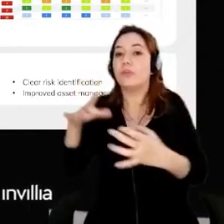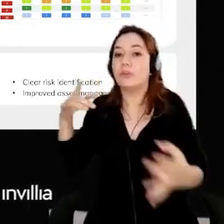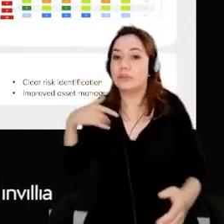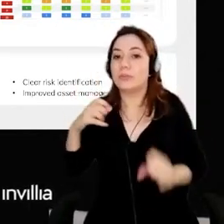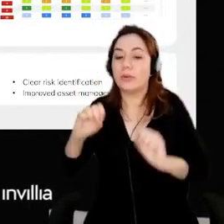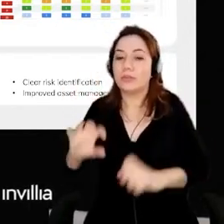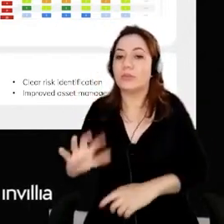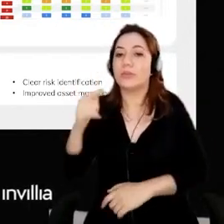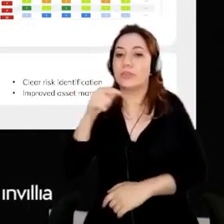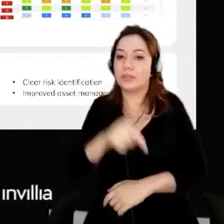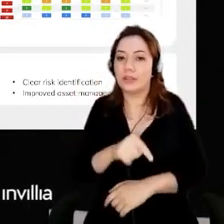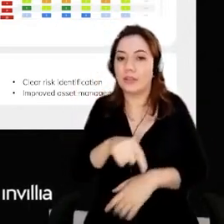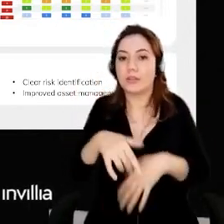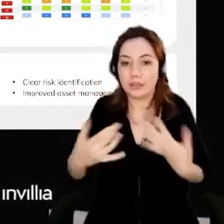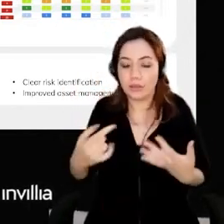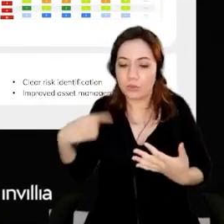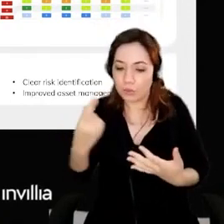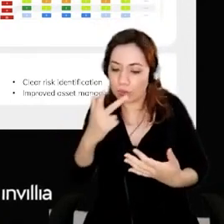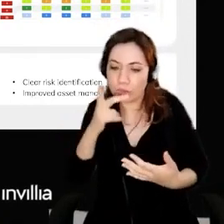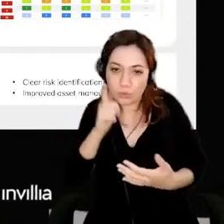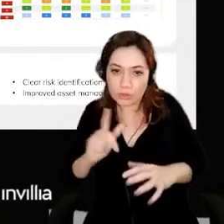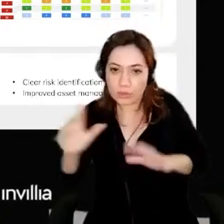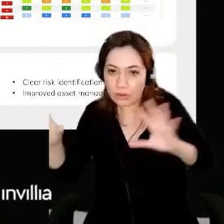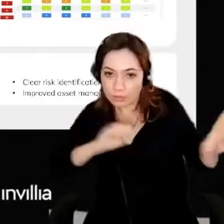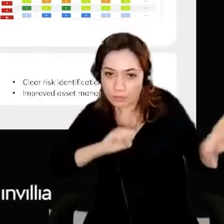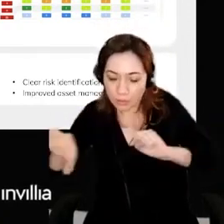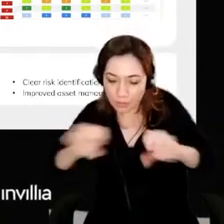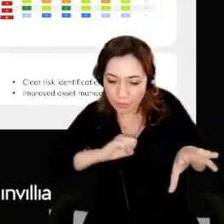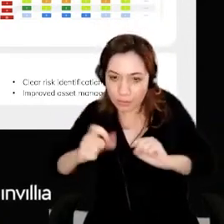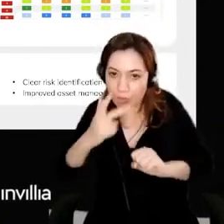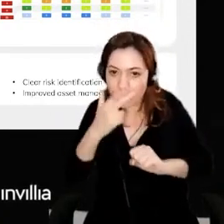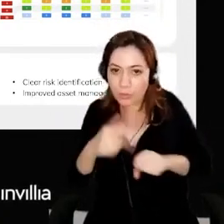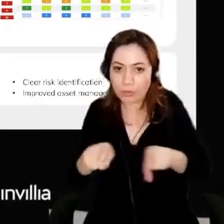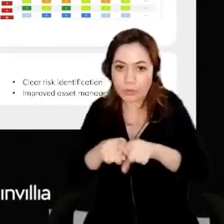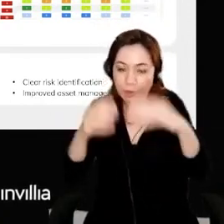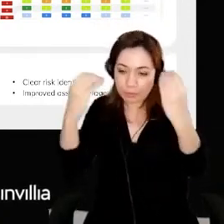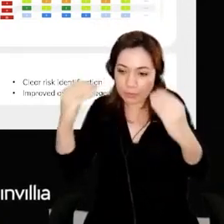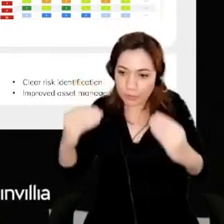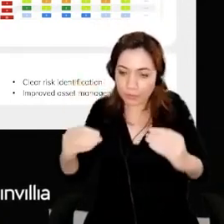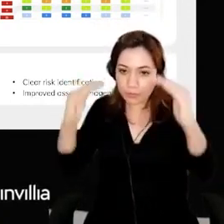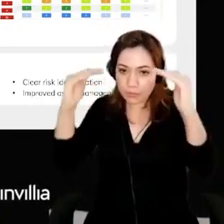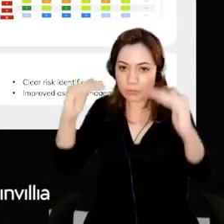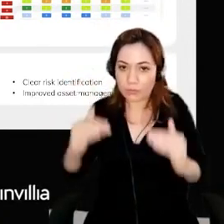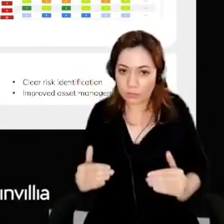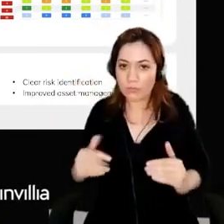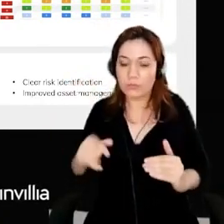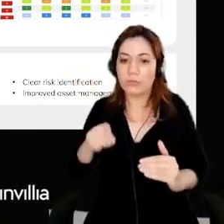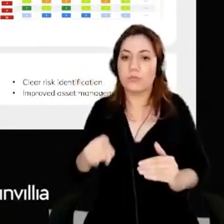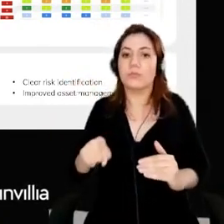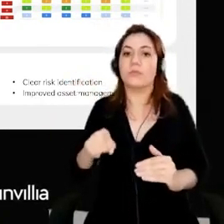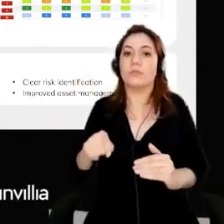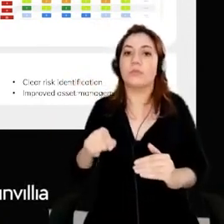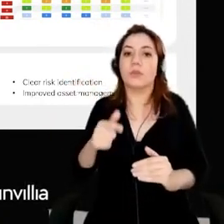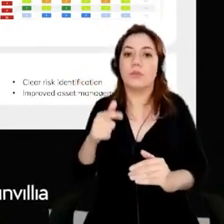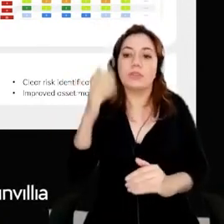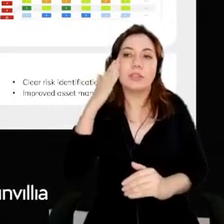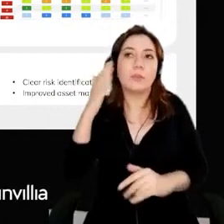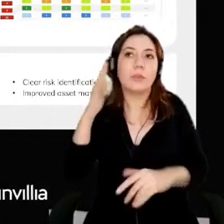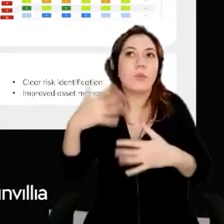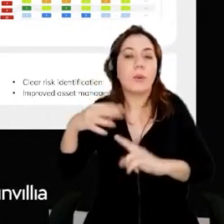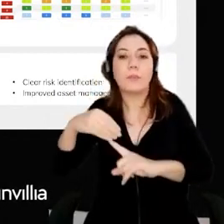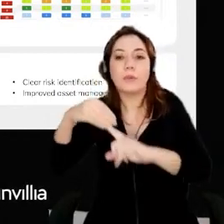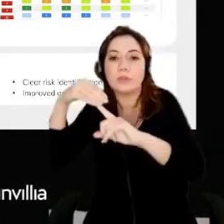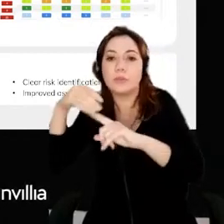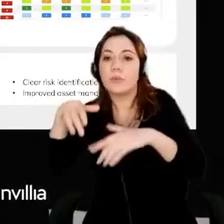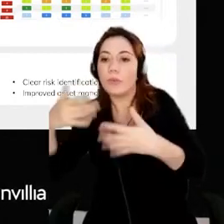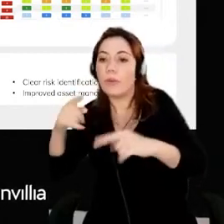that together to come up with what we've called an asset health index, which based off of that, they can then prioritize which of the assets that they can replace. And